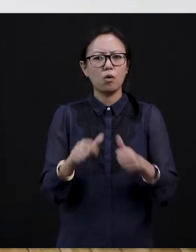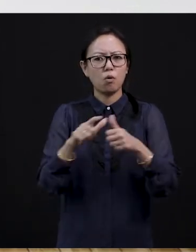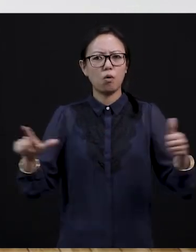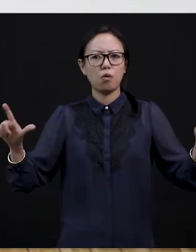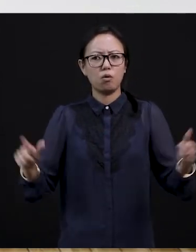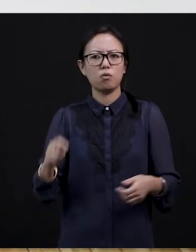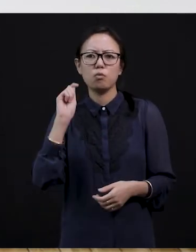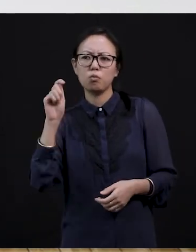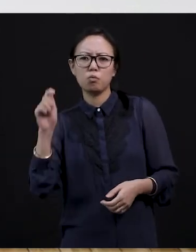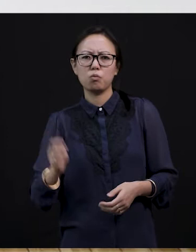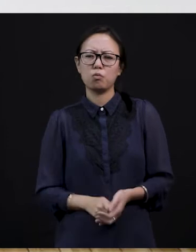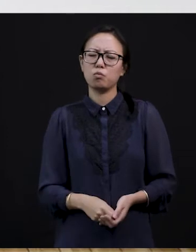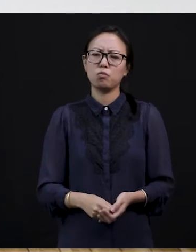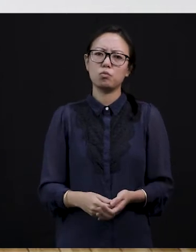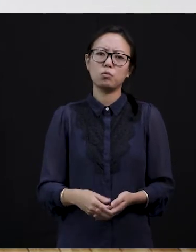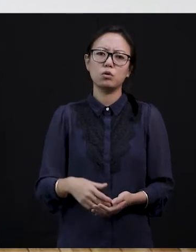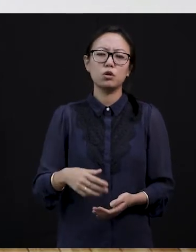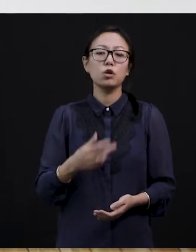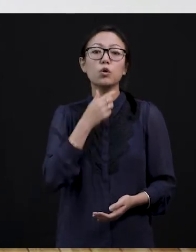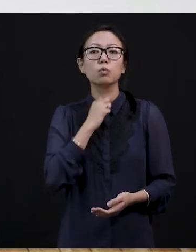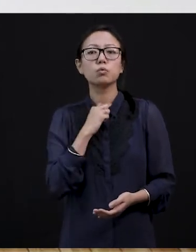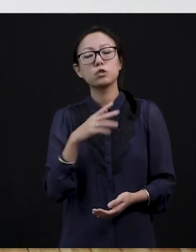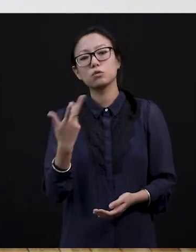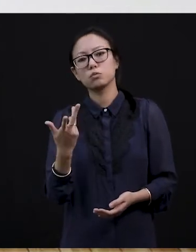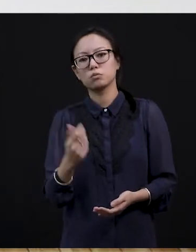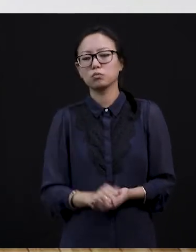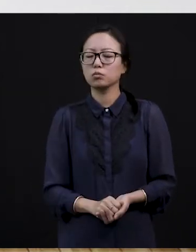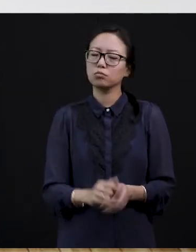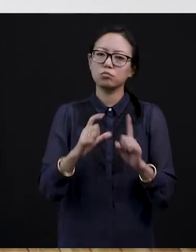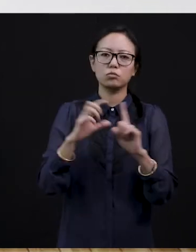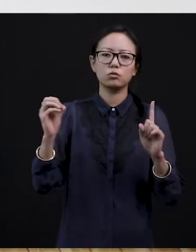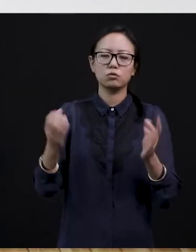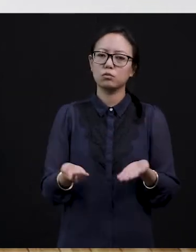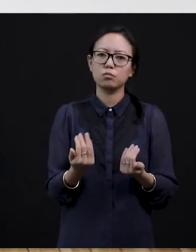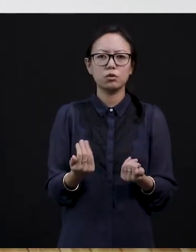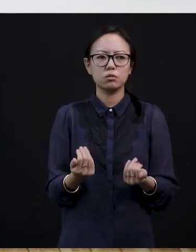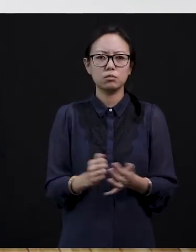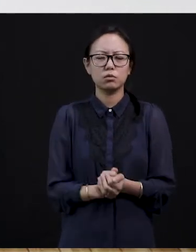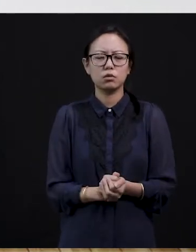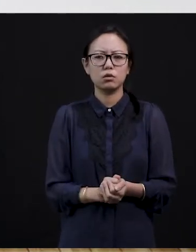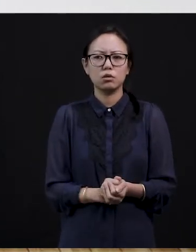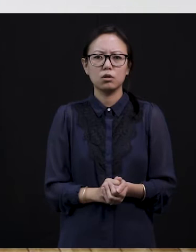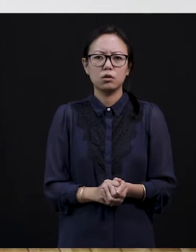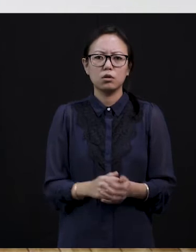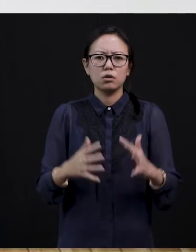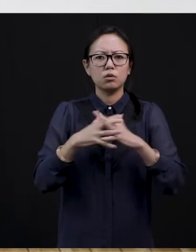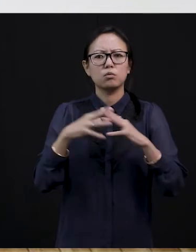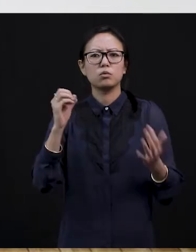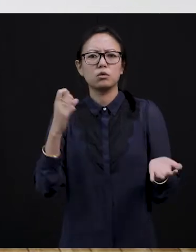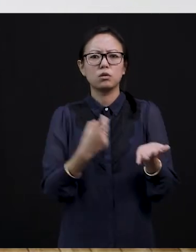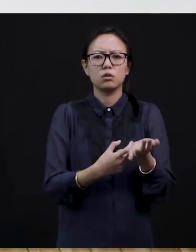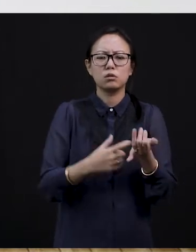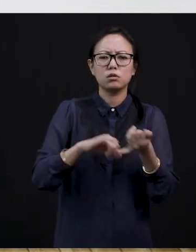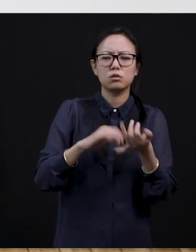employment opportunities. You are free to practice the religion that you want to. Basically, it's free and